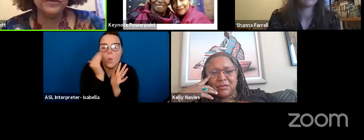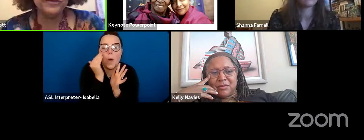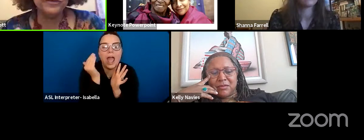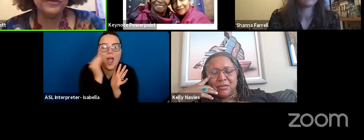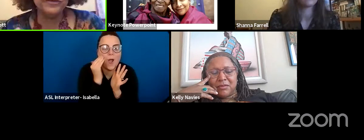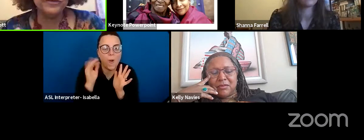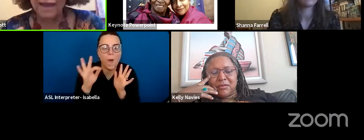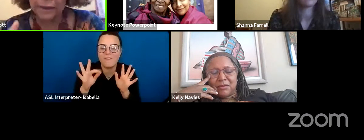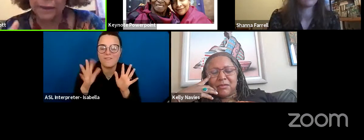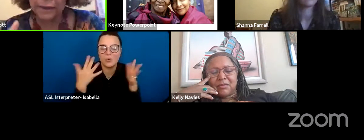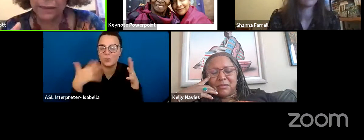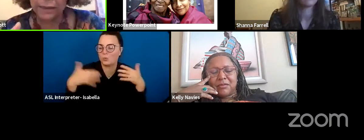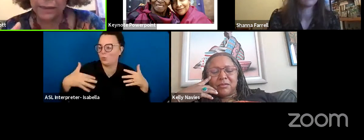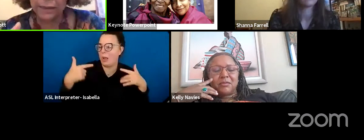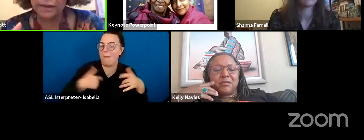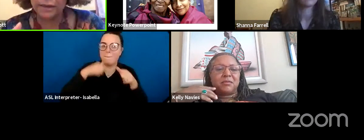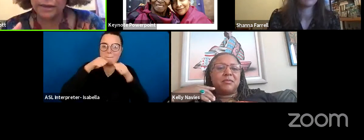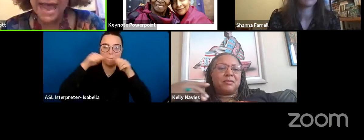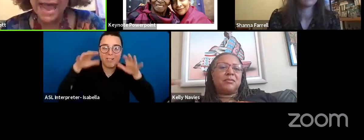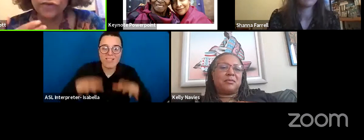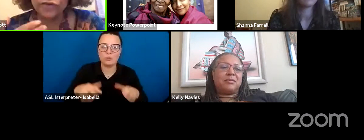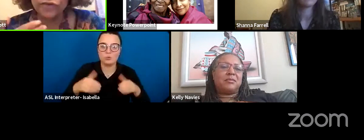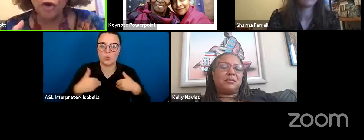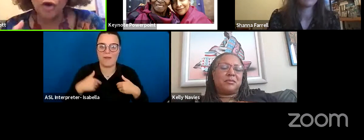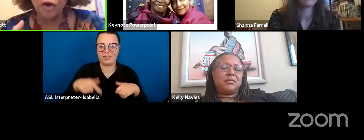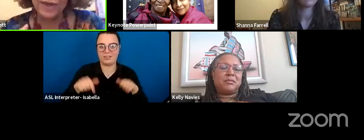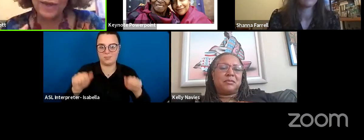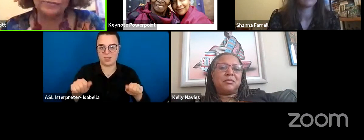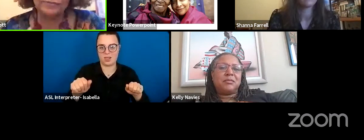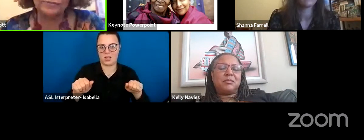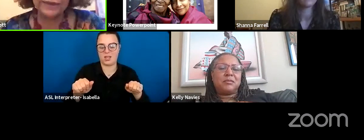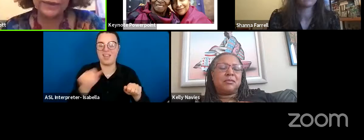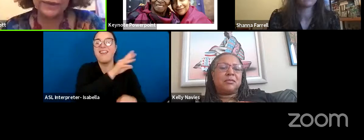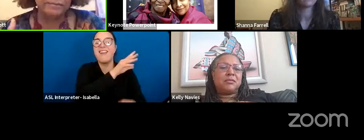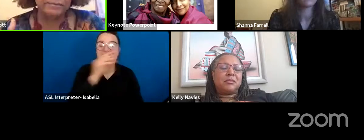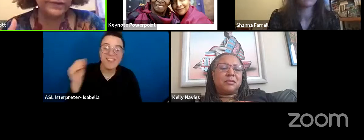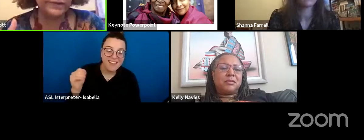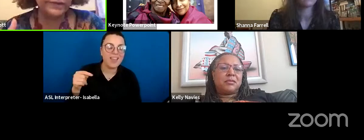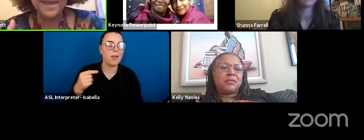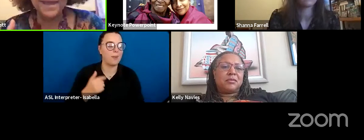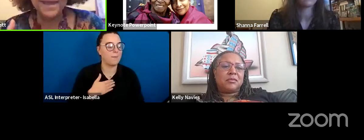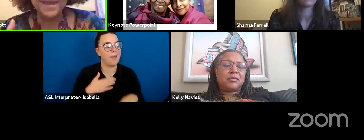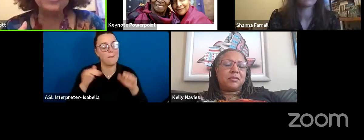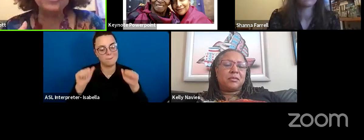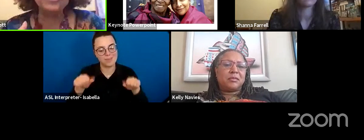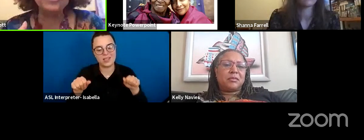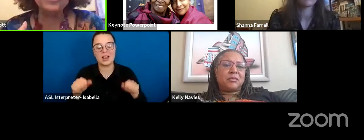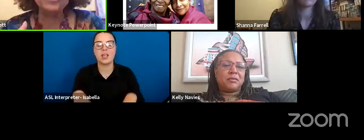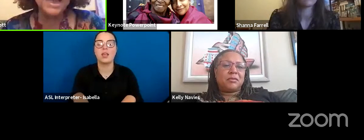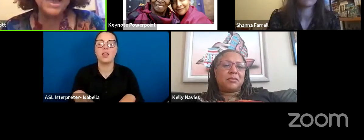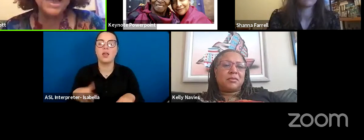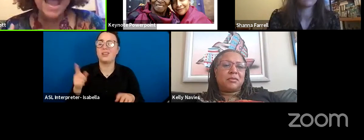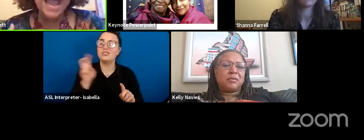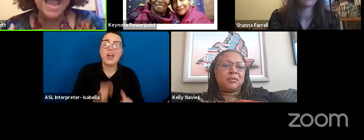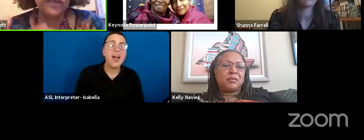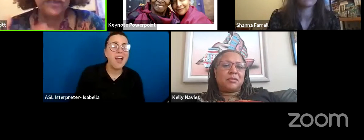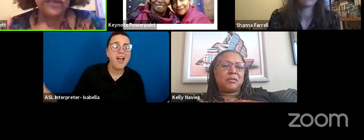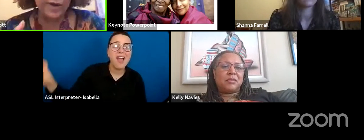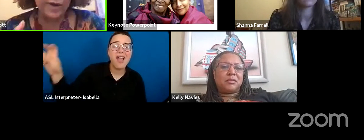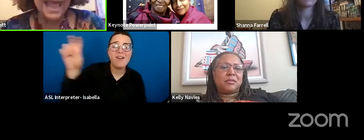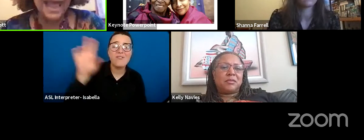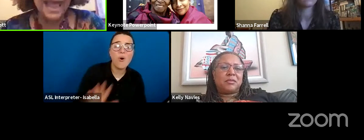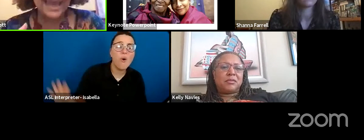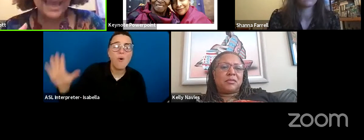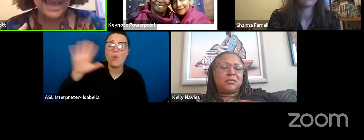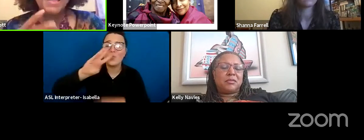am to have this ability, and to also have the ability in my past to travel around the world and share